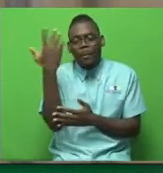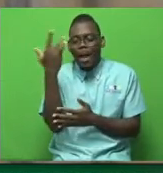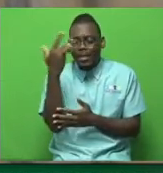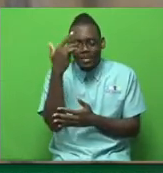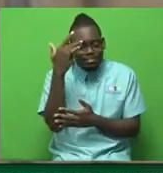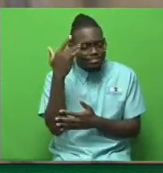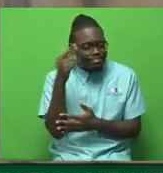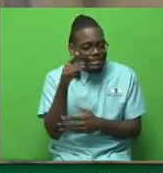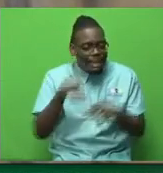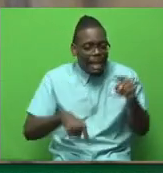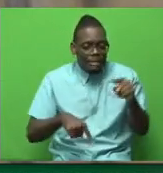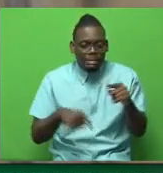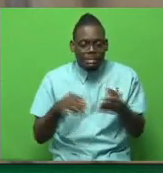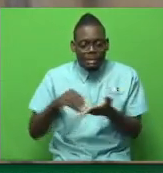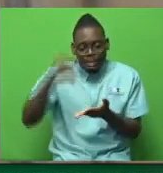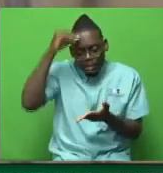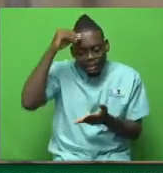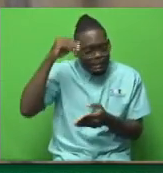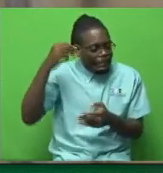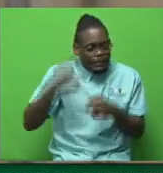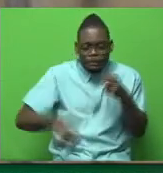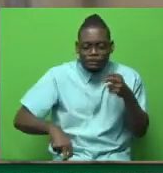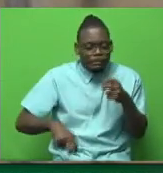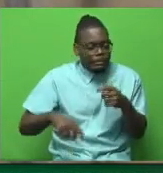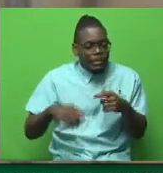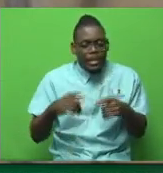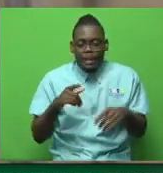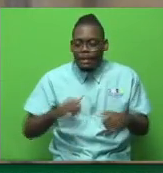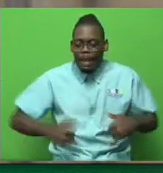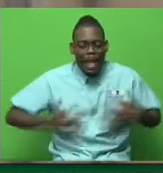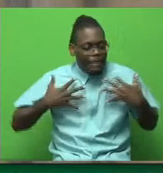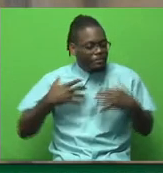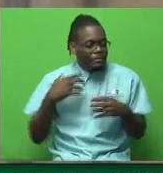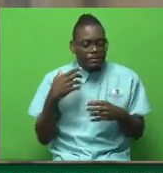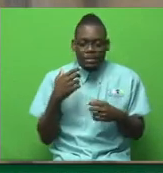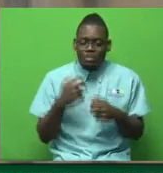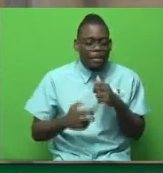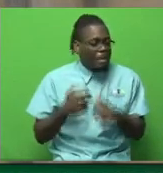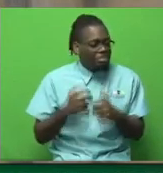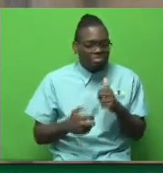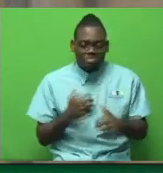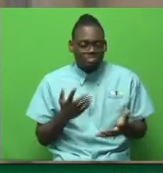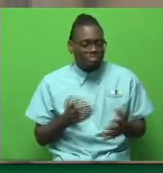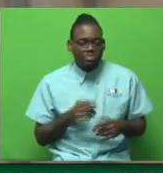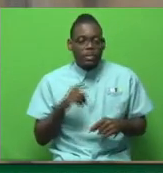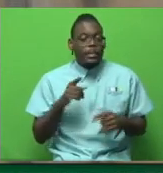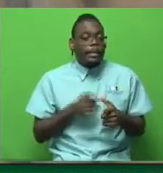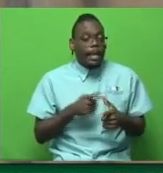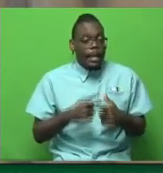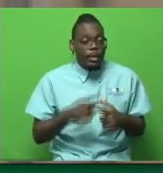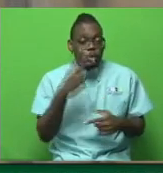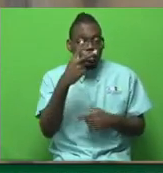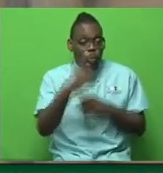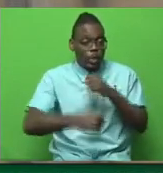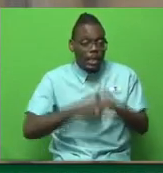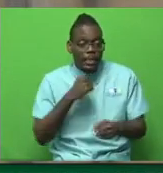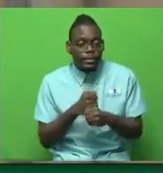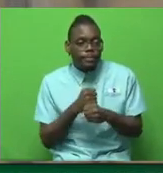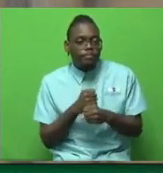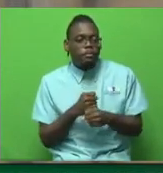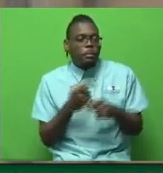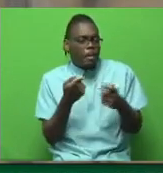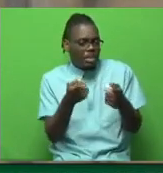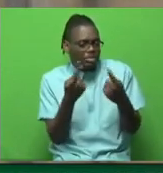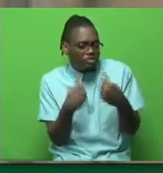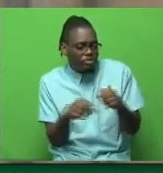lives another important thing is giving students two years to acquire fundamental literacy and numeracy skills that they